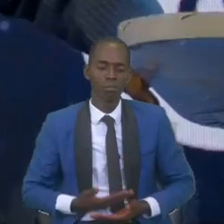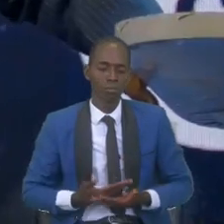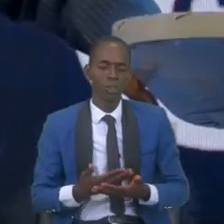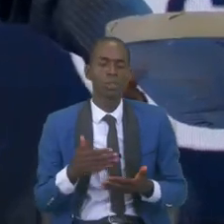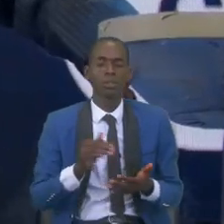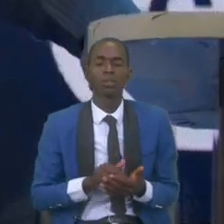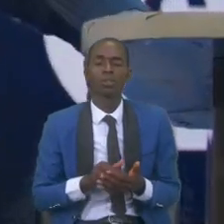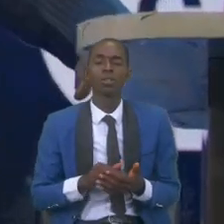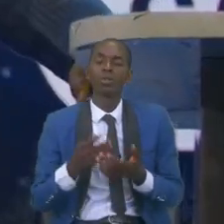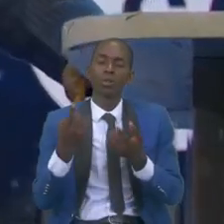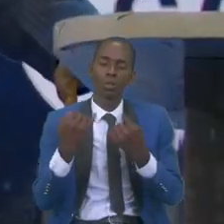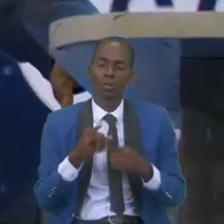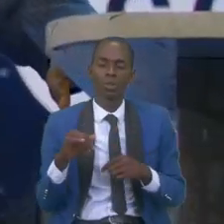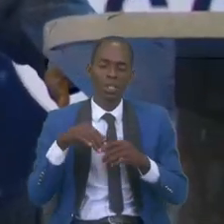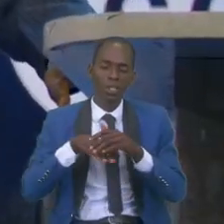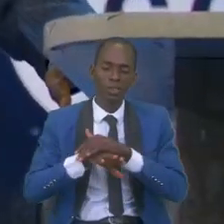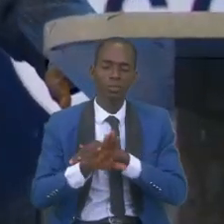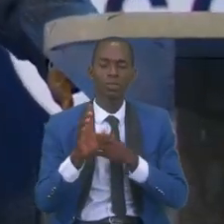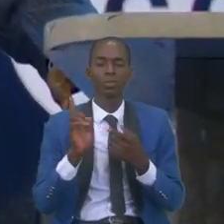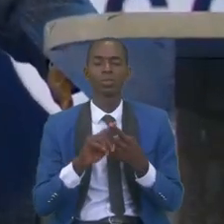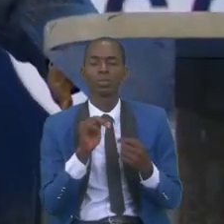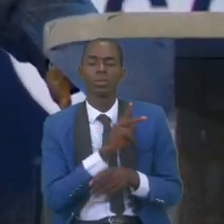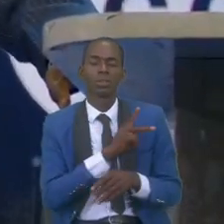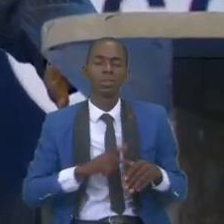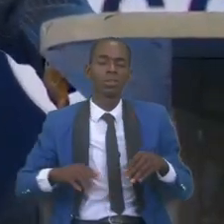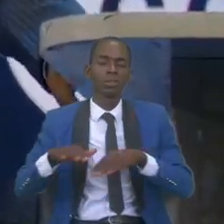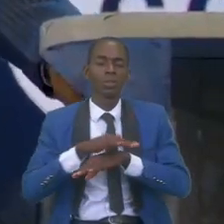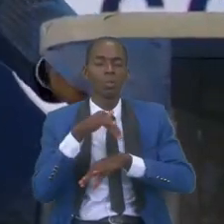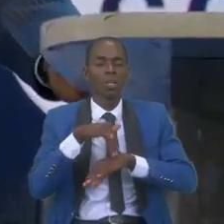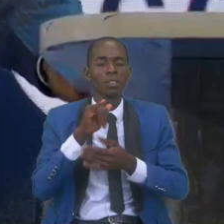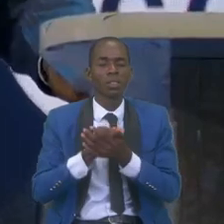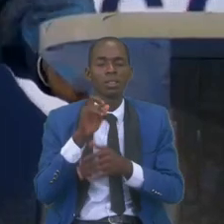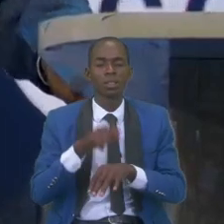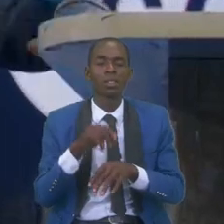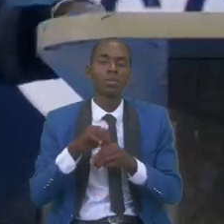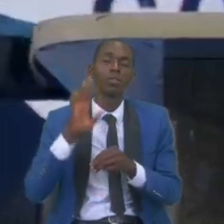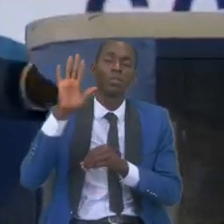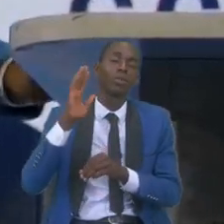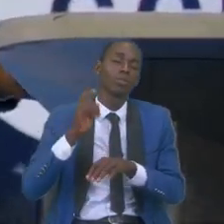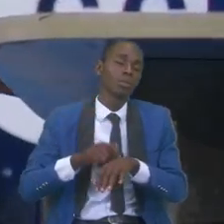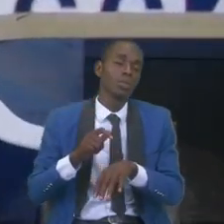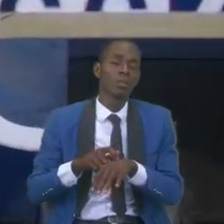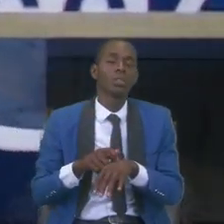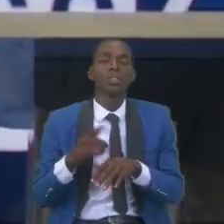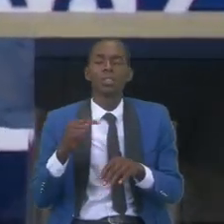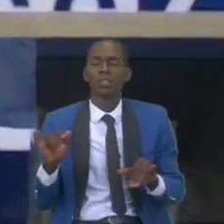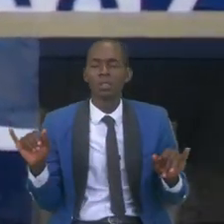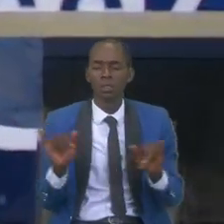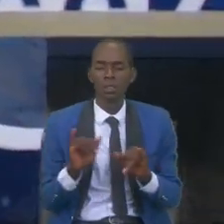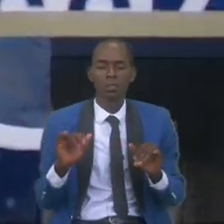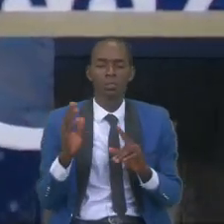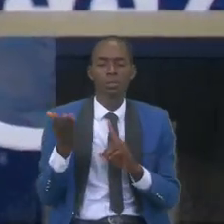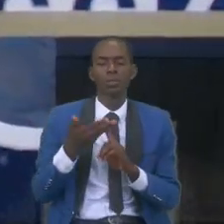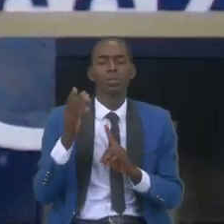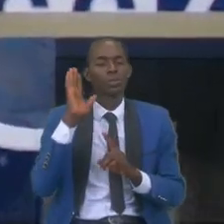coming, entering into the kingdom at that time in your days. The same condition you give